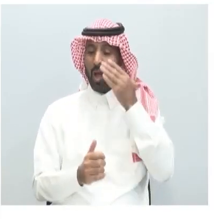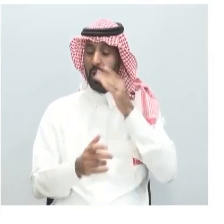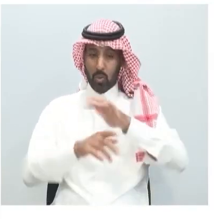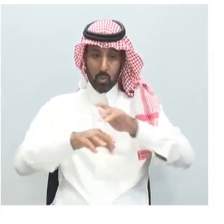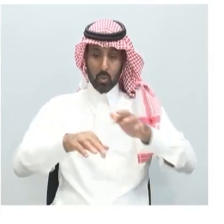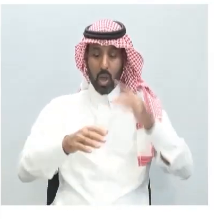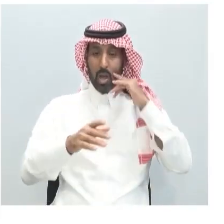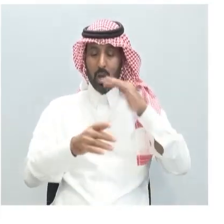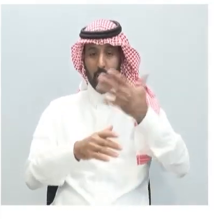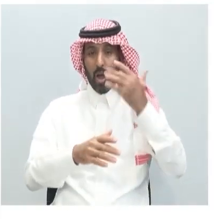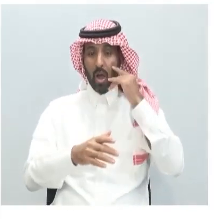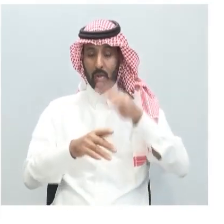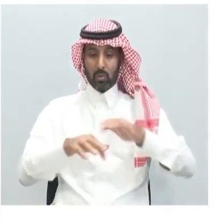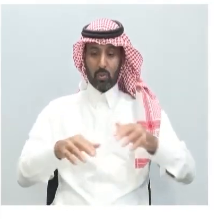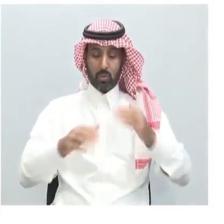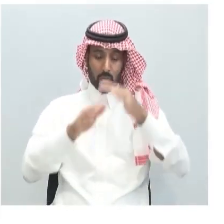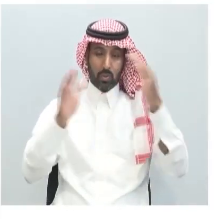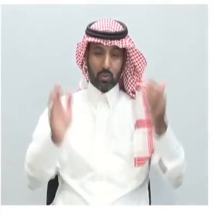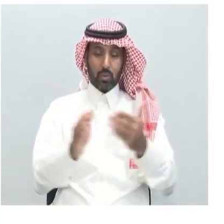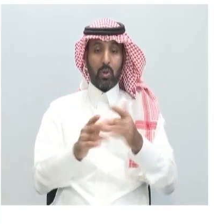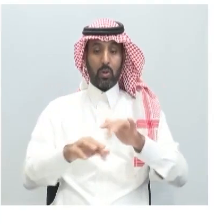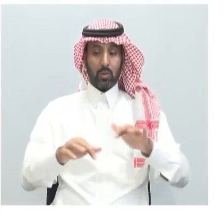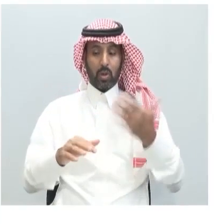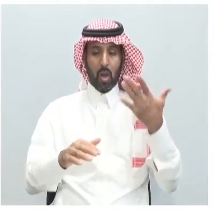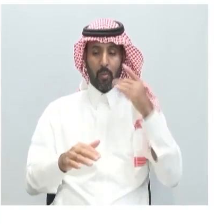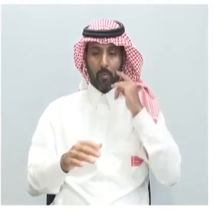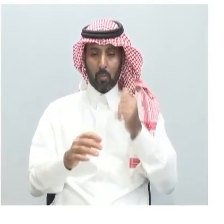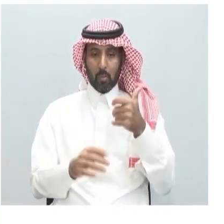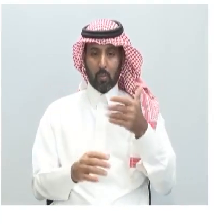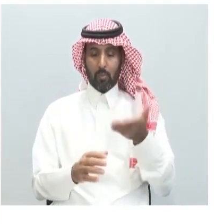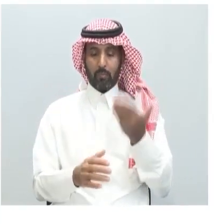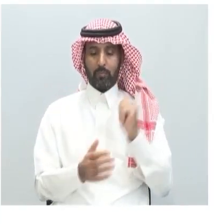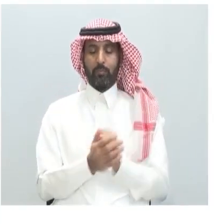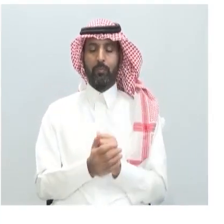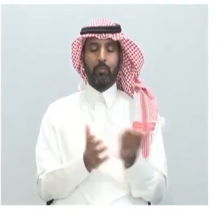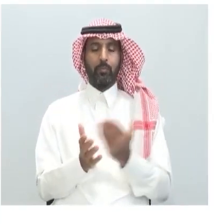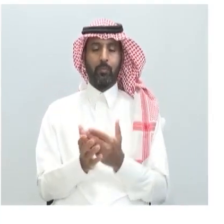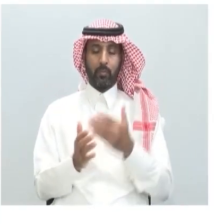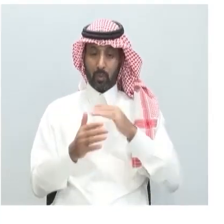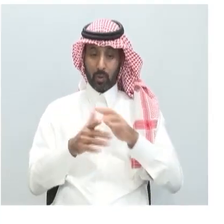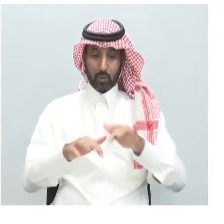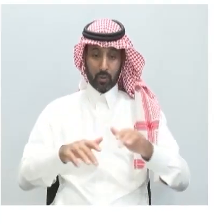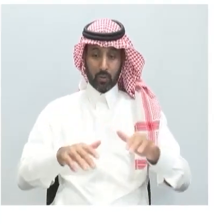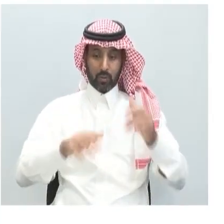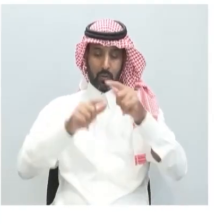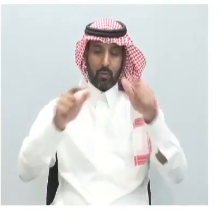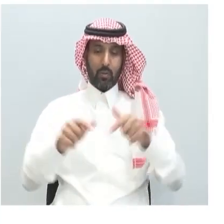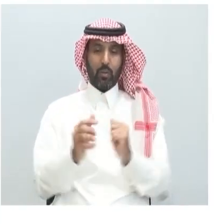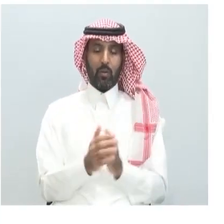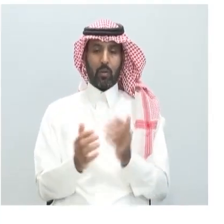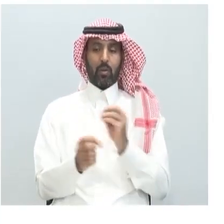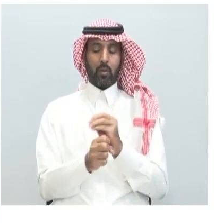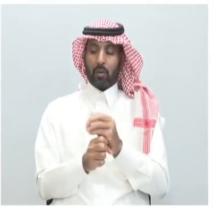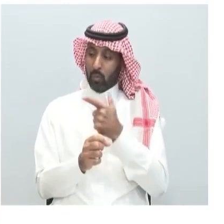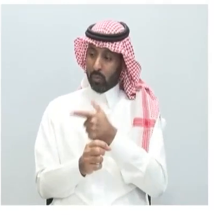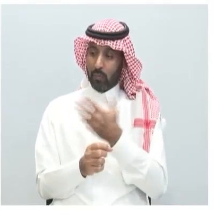computer. An expensive, this is opinion, new, this is old, and computer, this is what we are